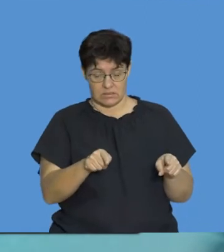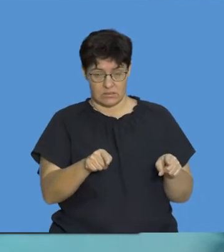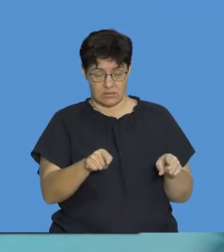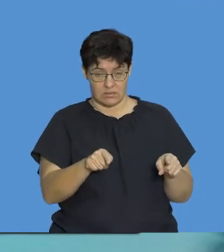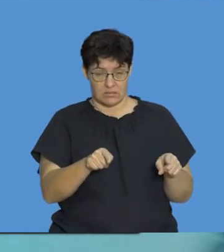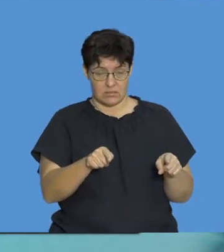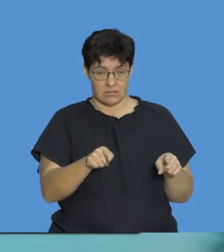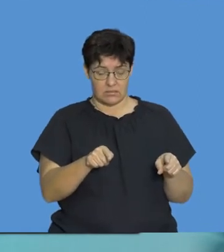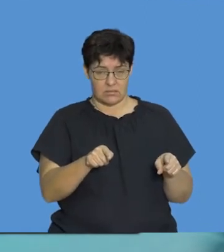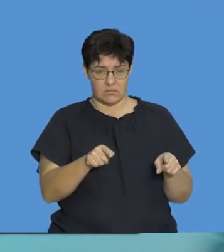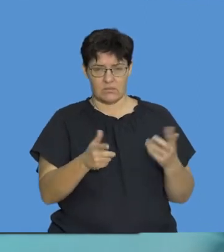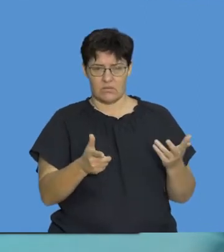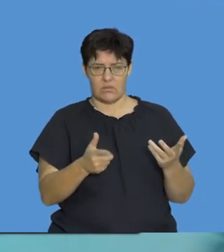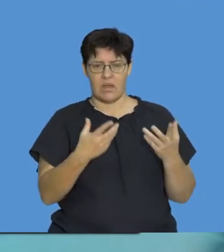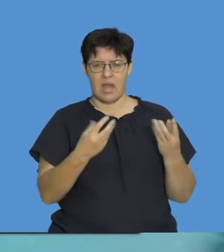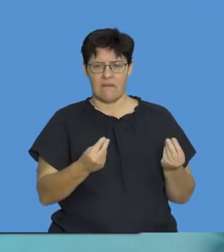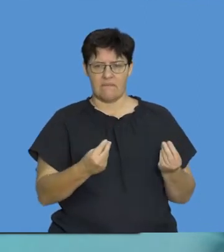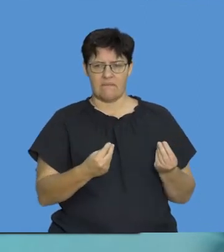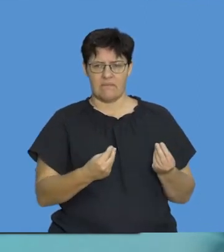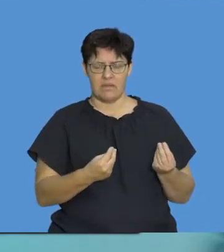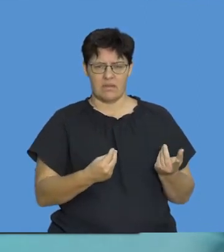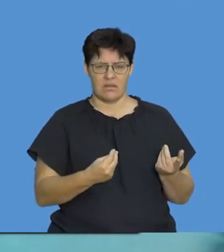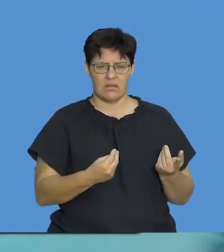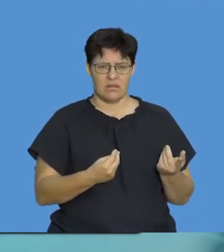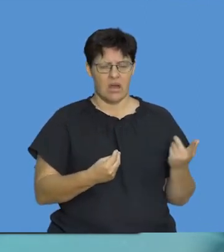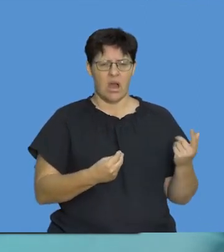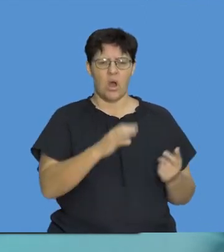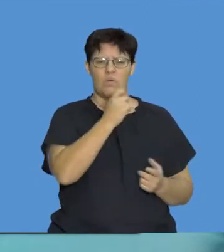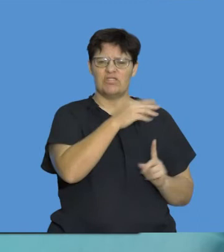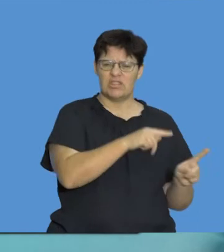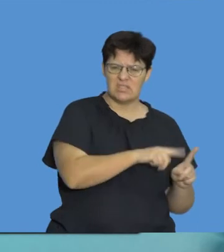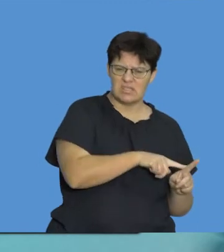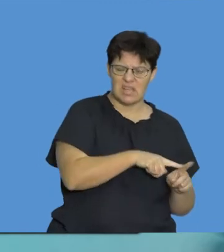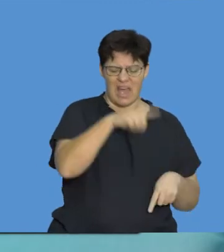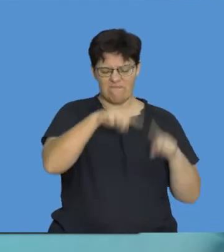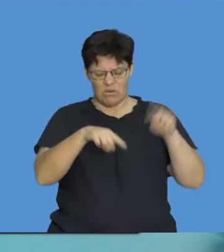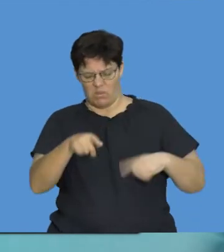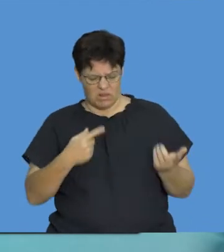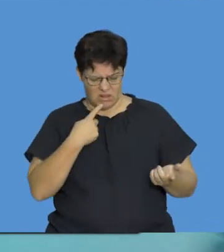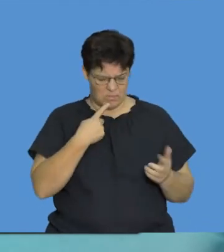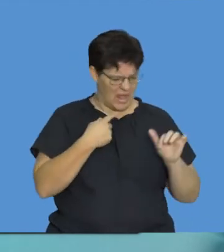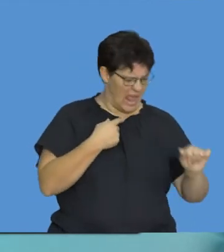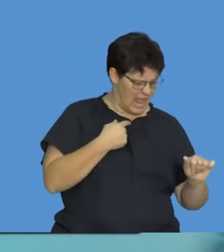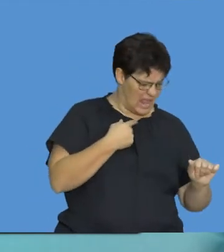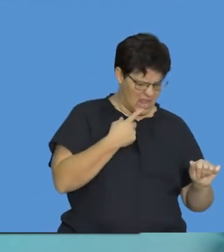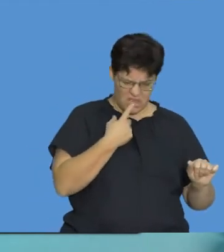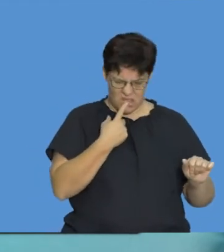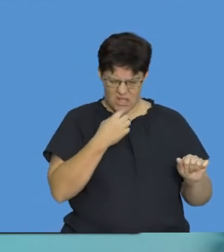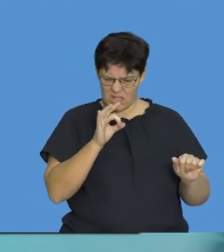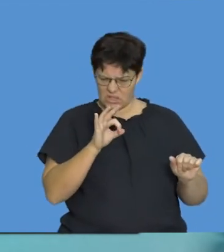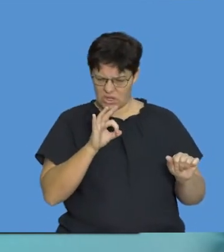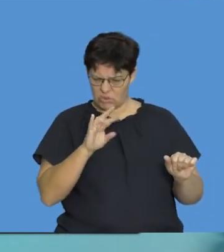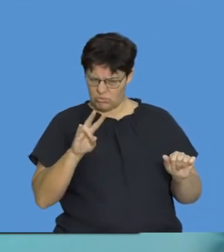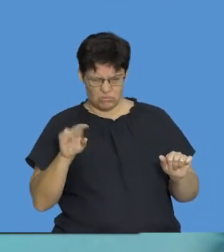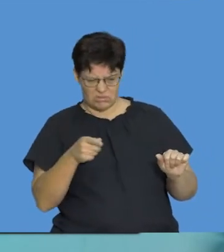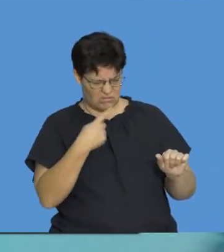find that the terms have a coefficient and a variable, sometimes we kind of get lost on how to then go about